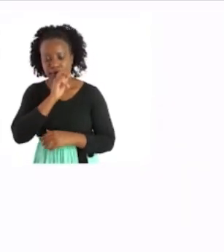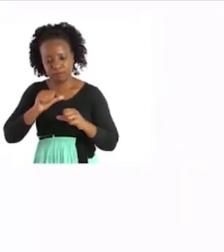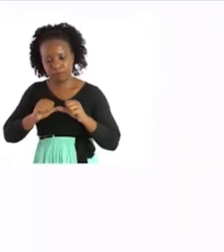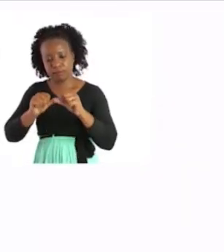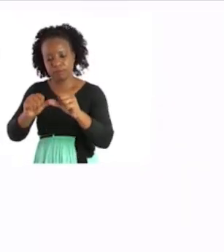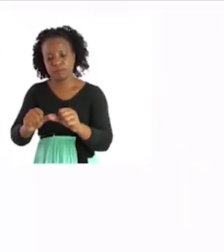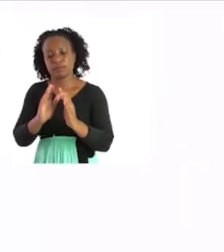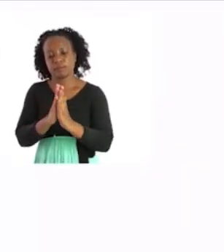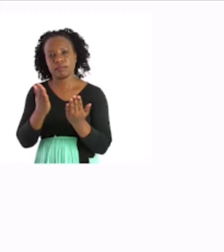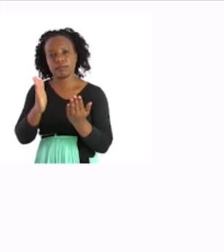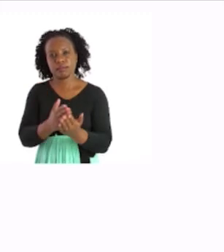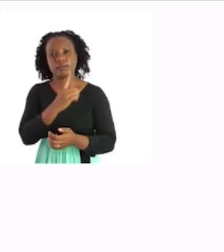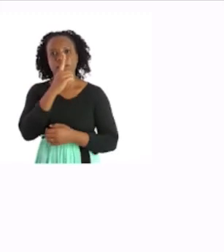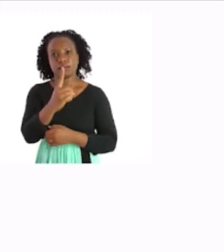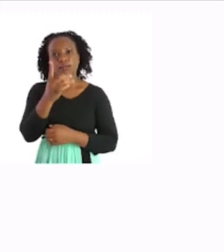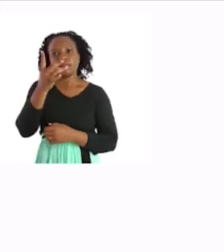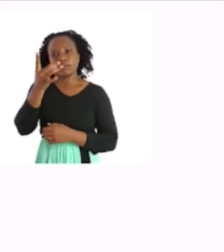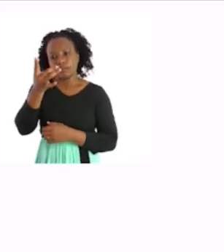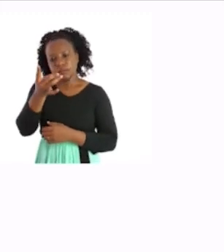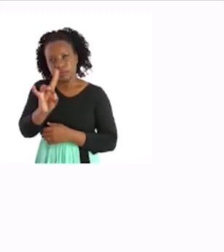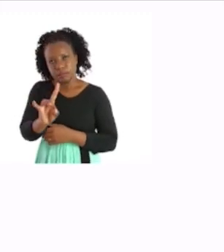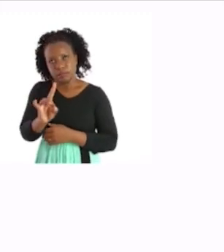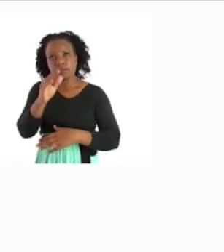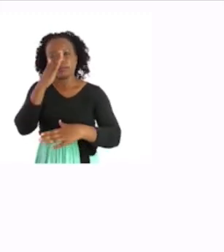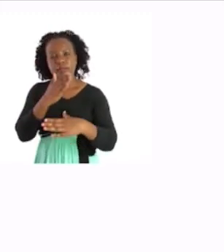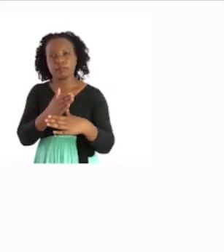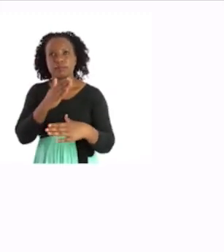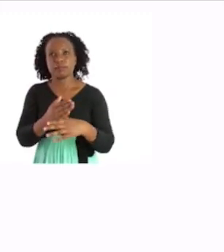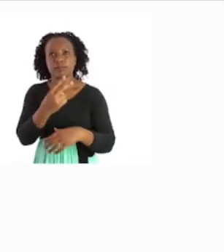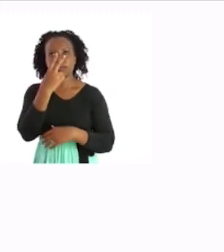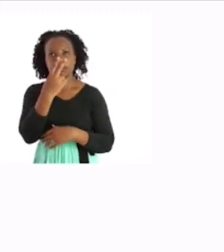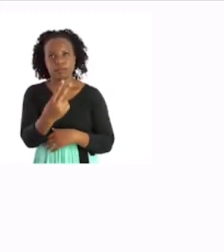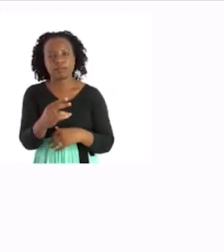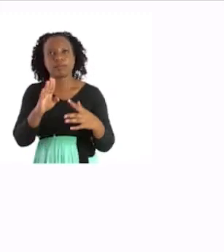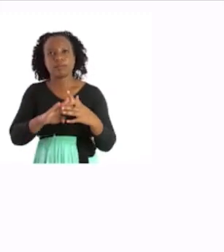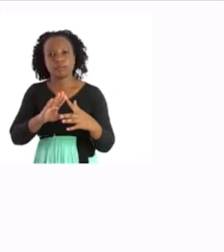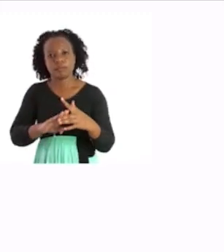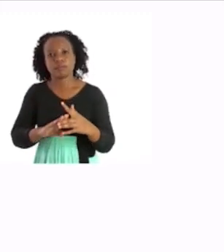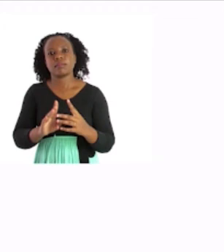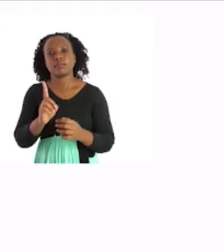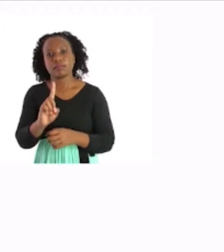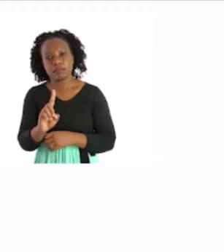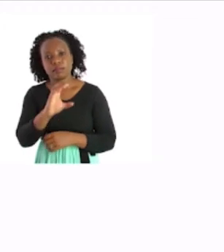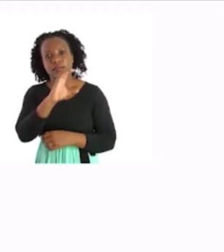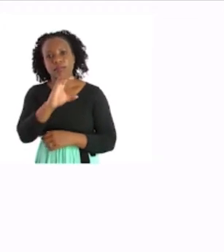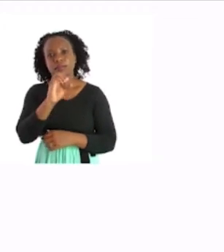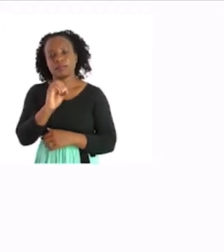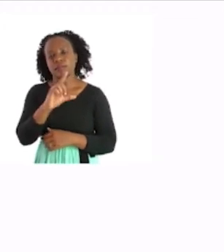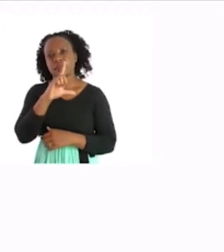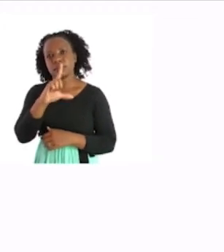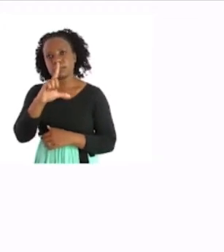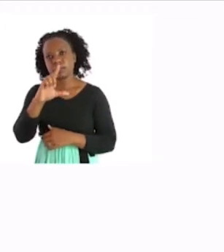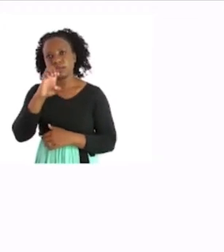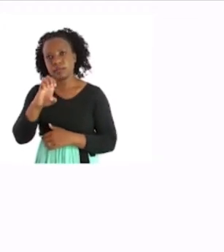page 18, we are going to do activity 2 on collective nouns. What are you supposed